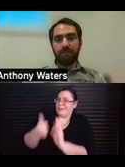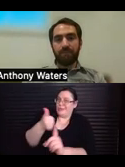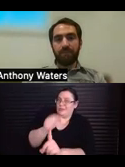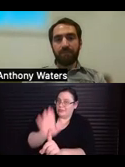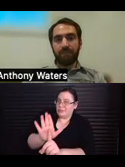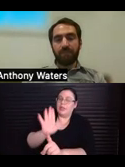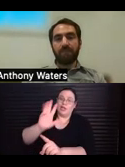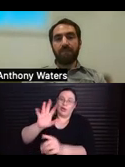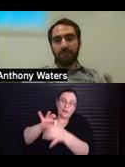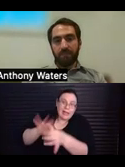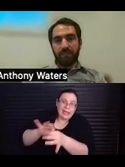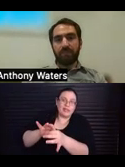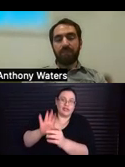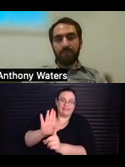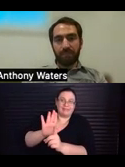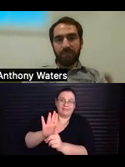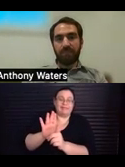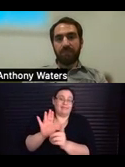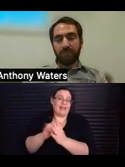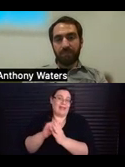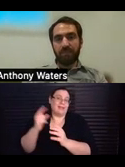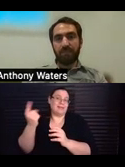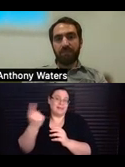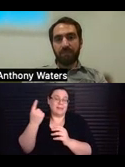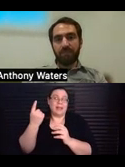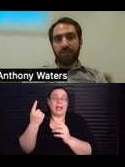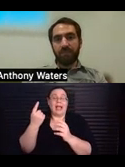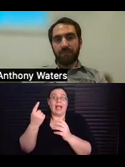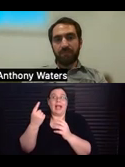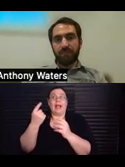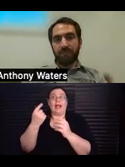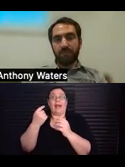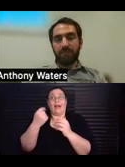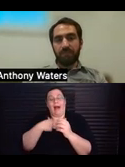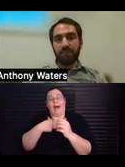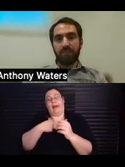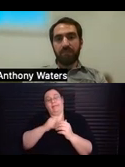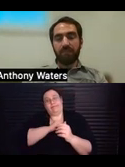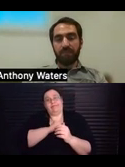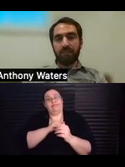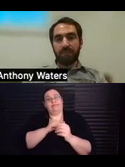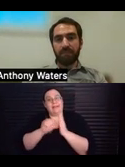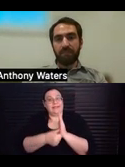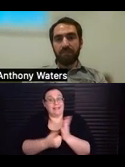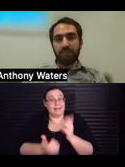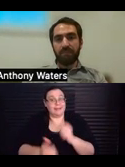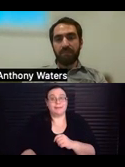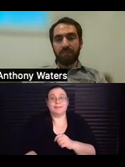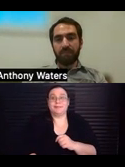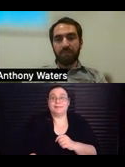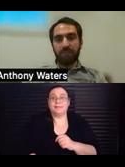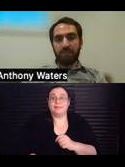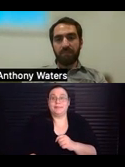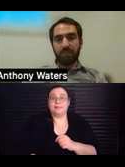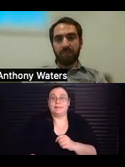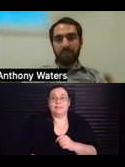own relationships, which is something that I just like to emphasize. So